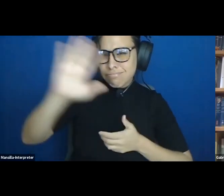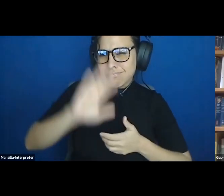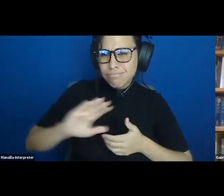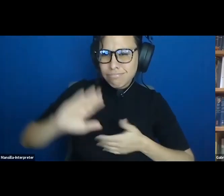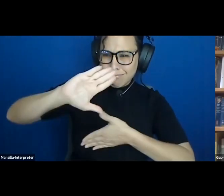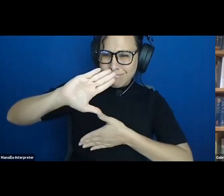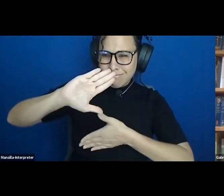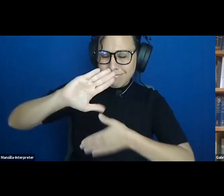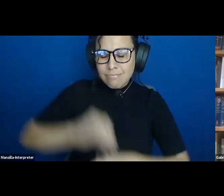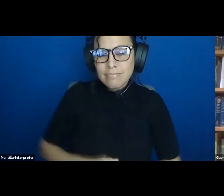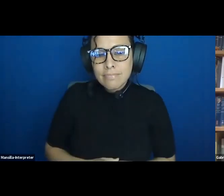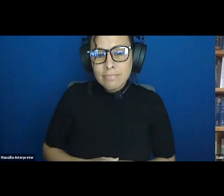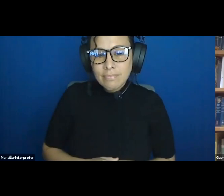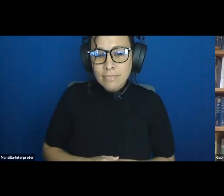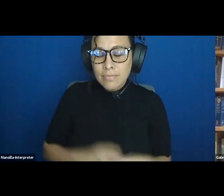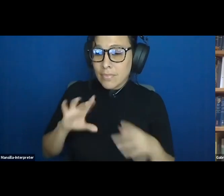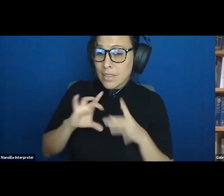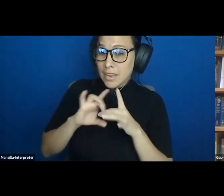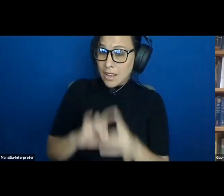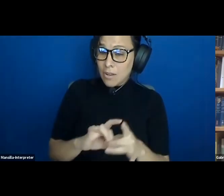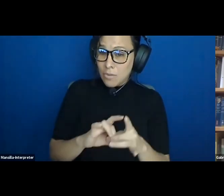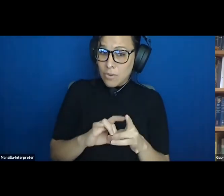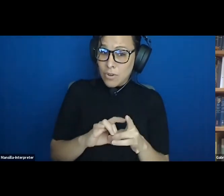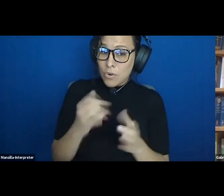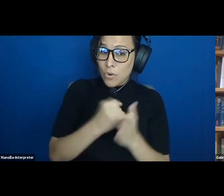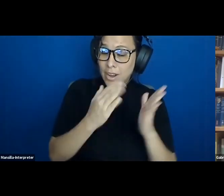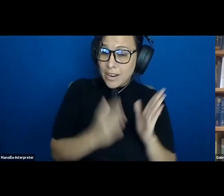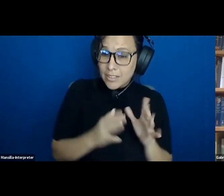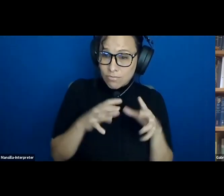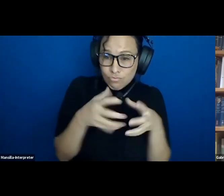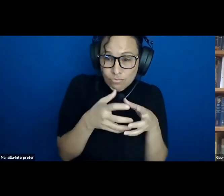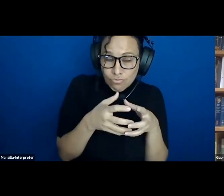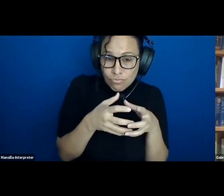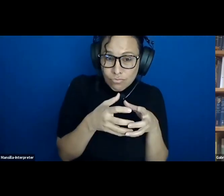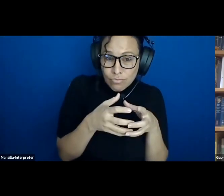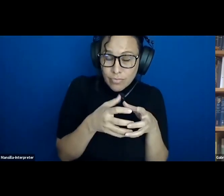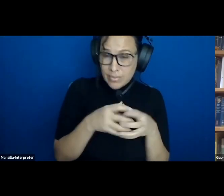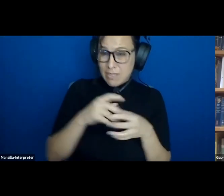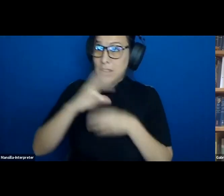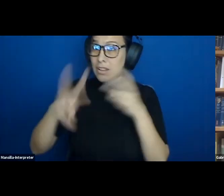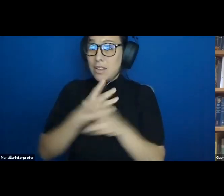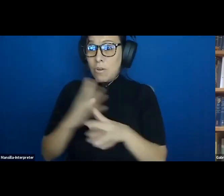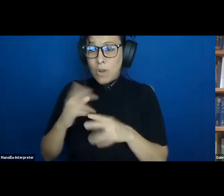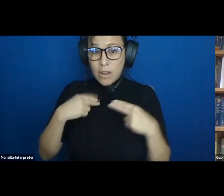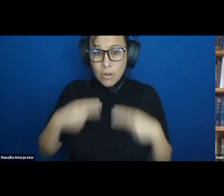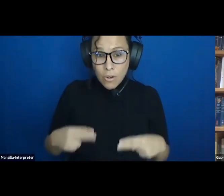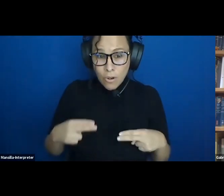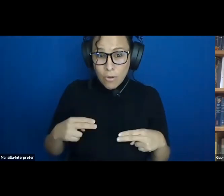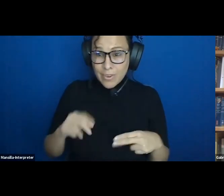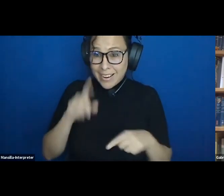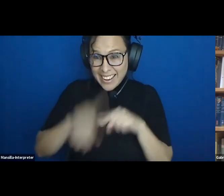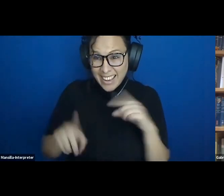continent. It belonged to a literary and artistic network in a world where human connections were not aided by